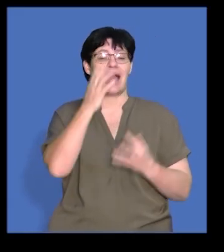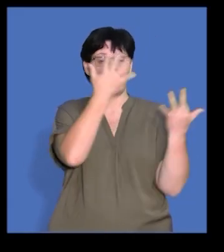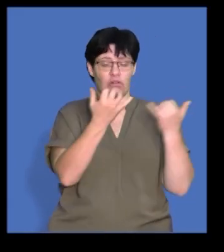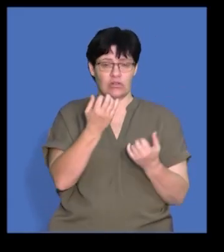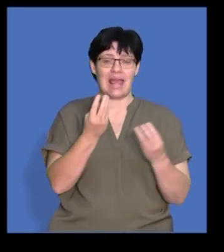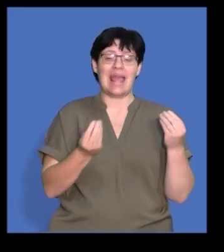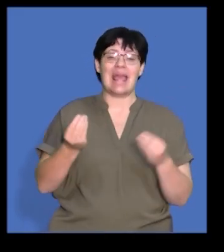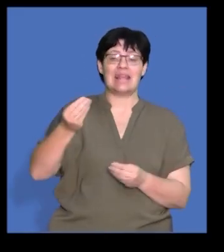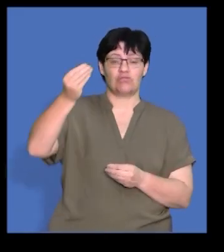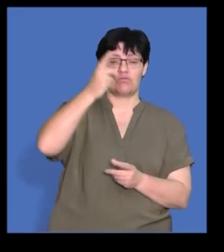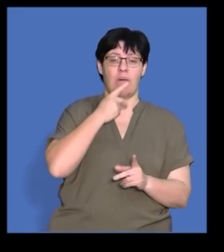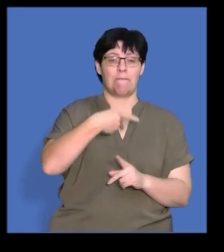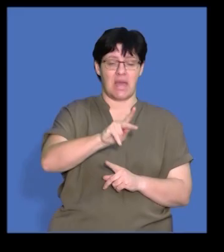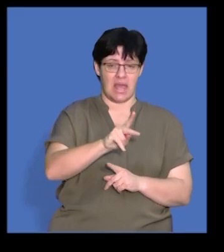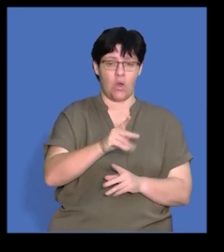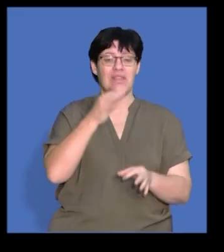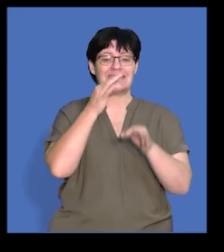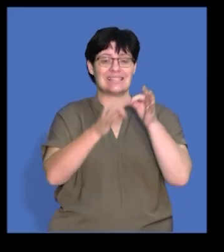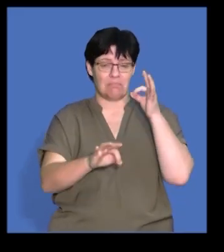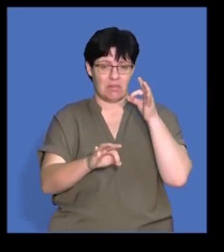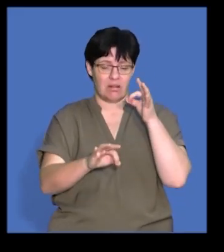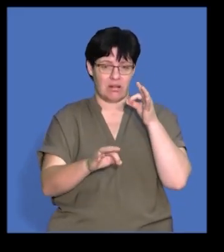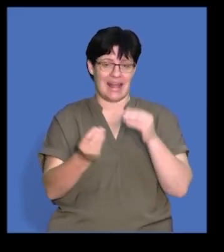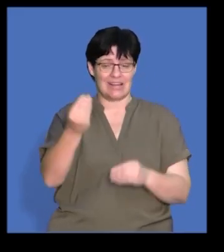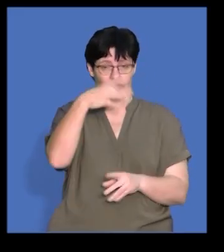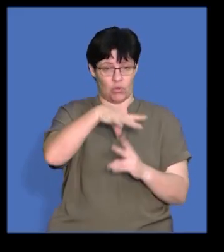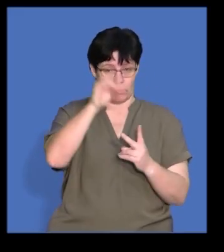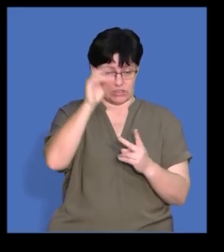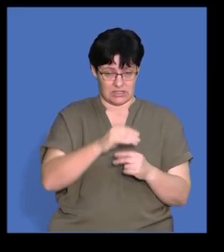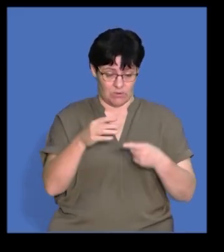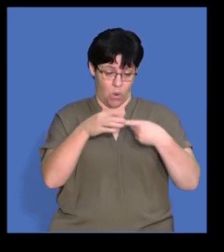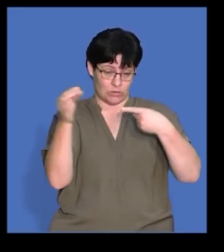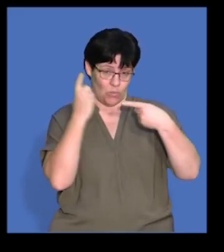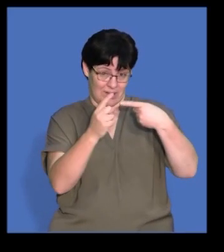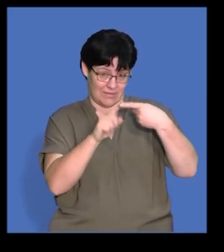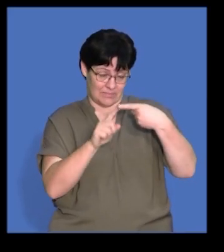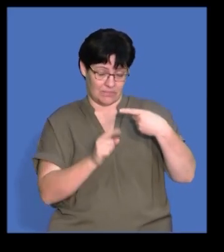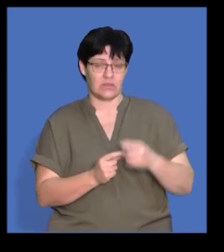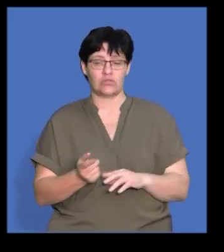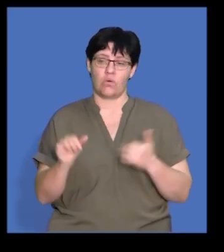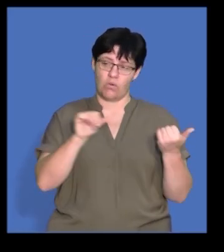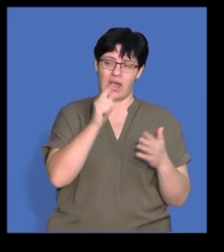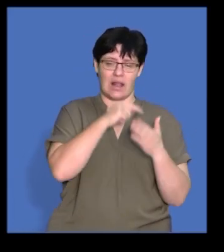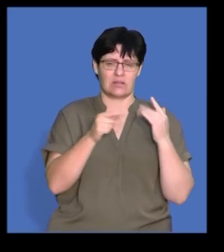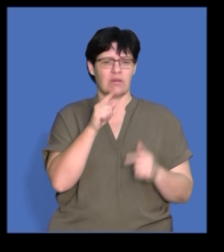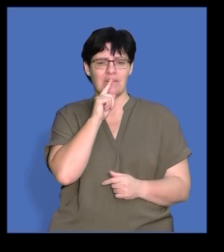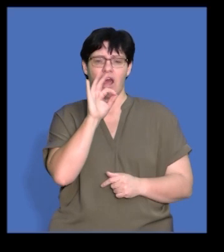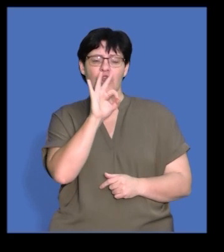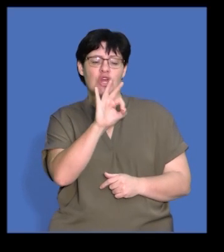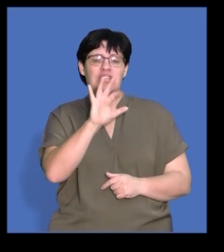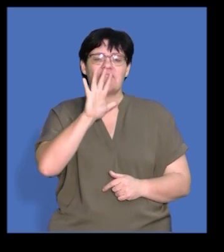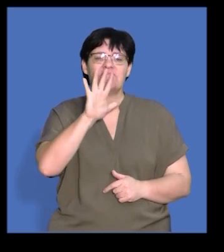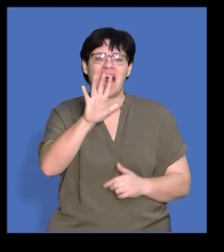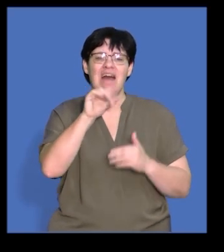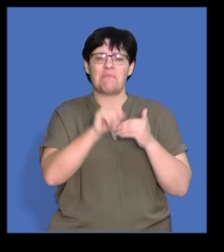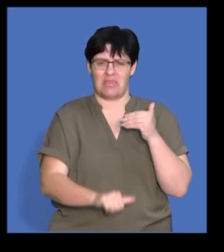the interest that you will pay on the simple interest option. Right, so going back to our calculation, there's